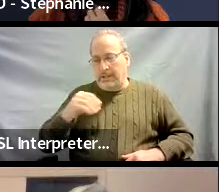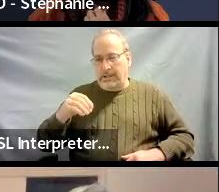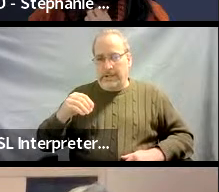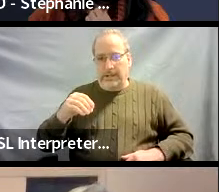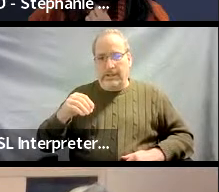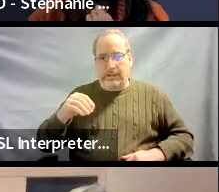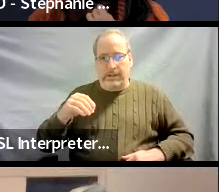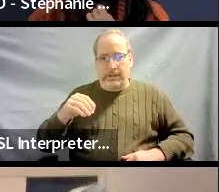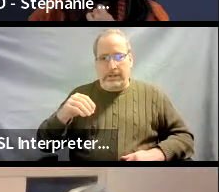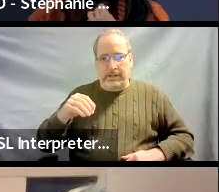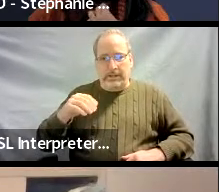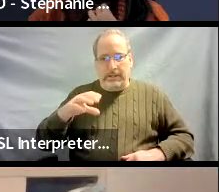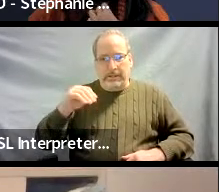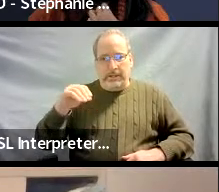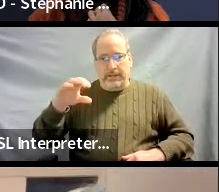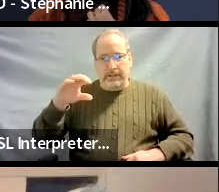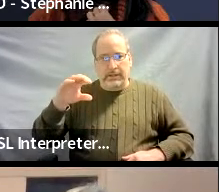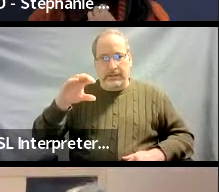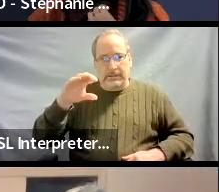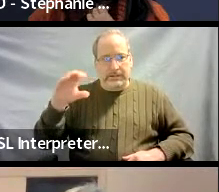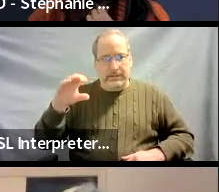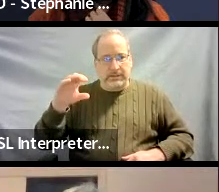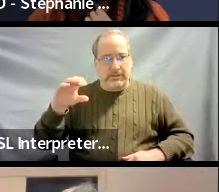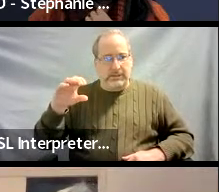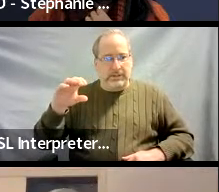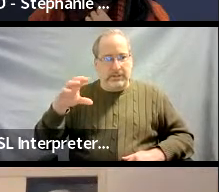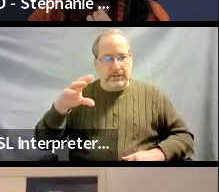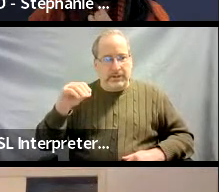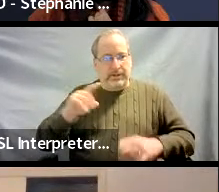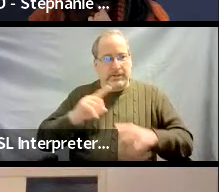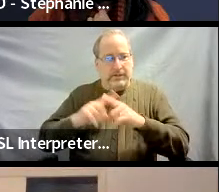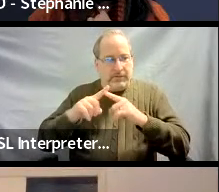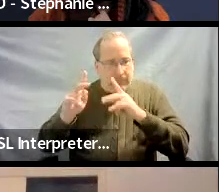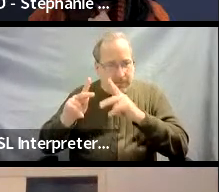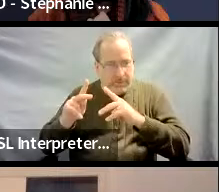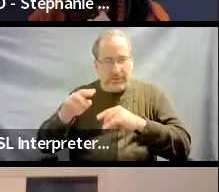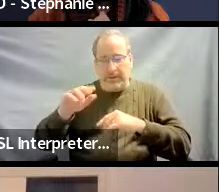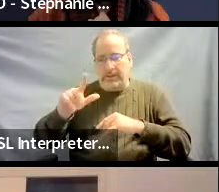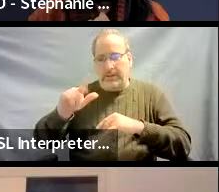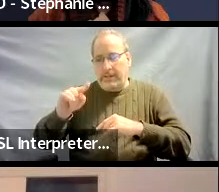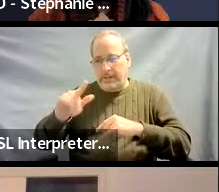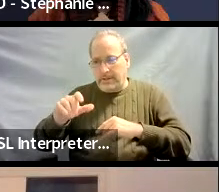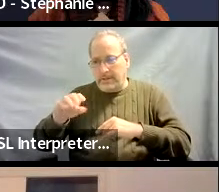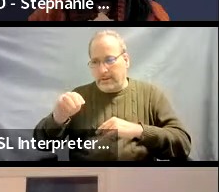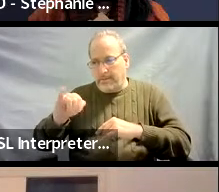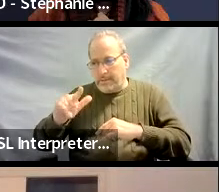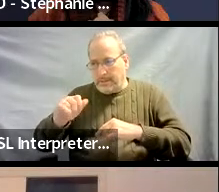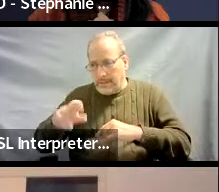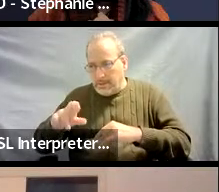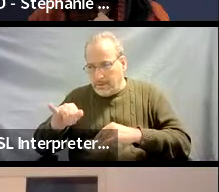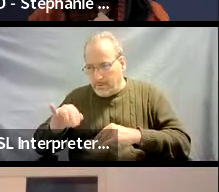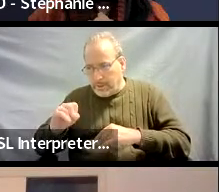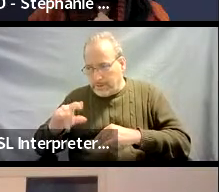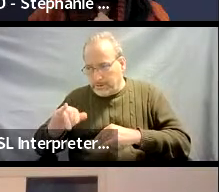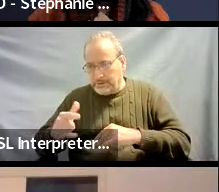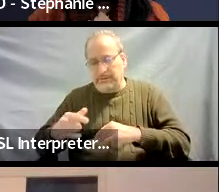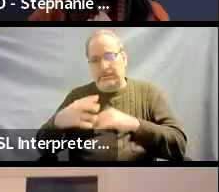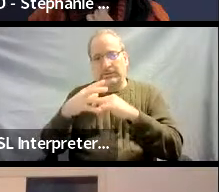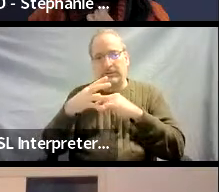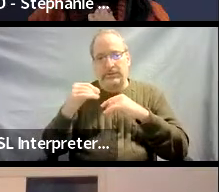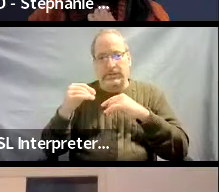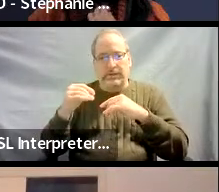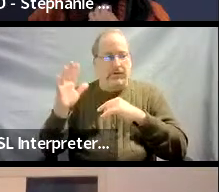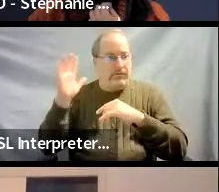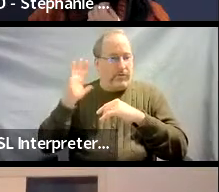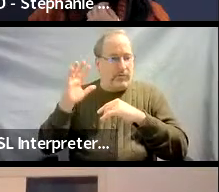are also CSC members. Dylan Delvo of Little Manila Rising, who also was